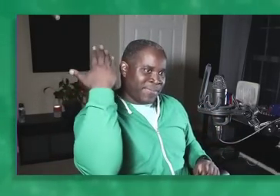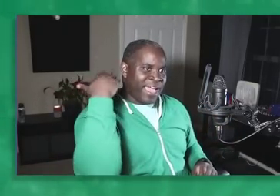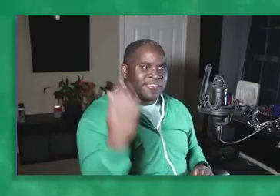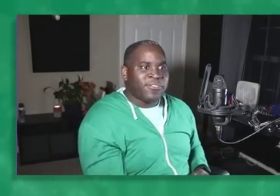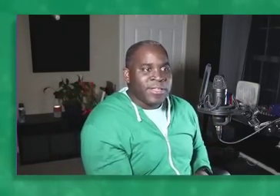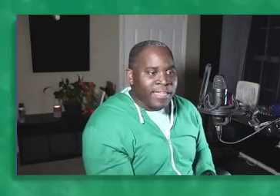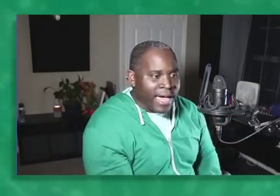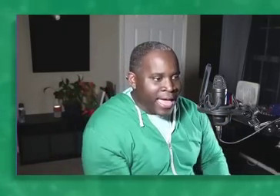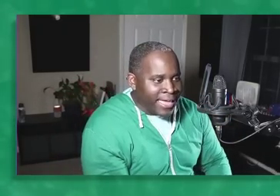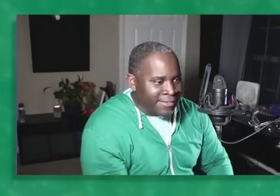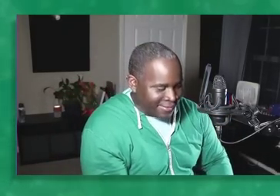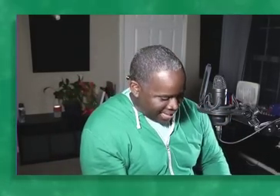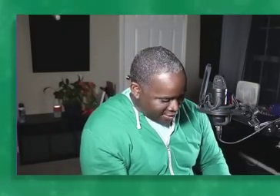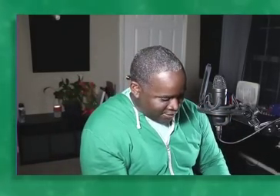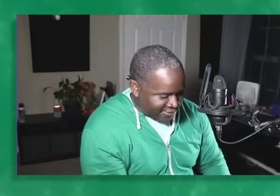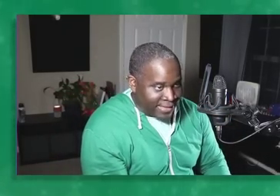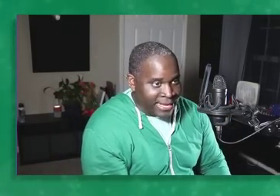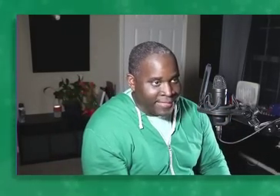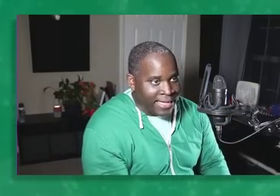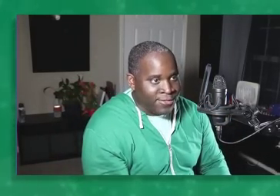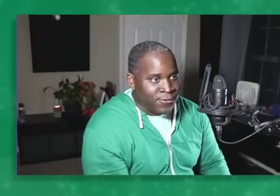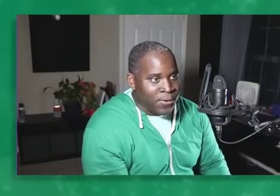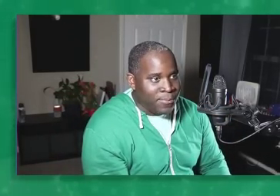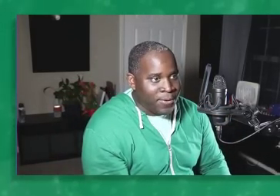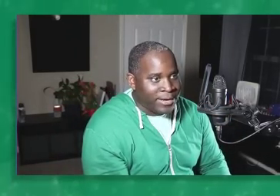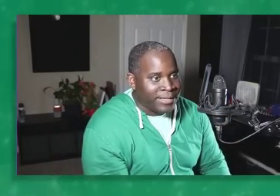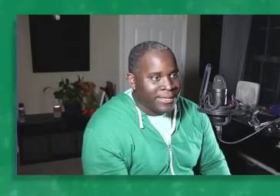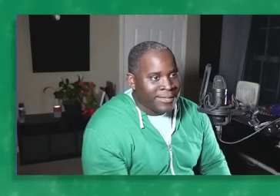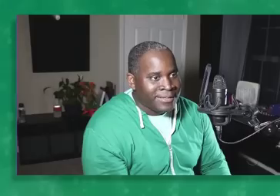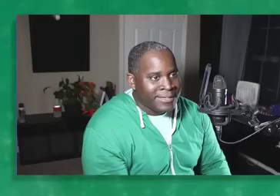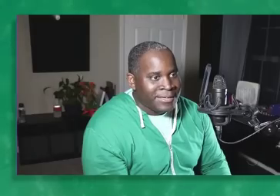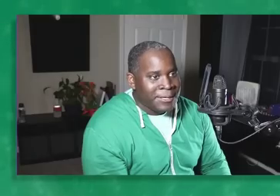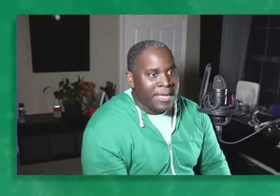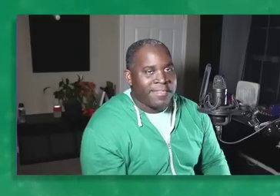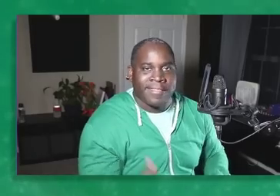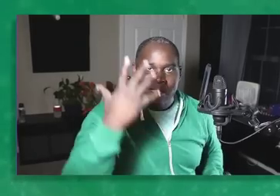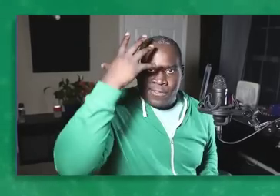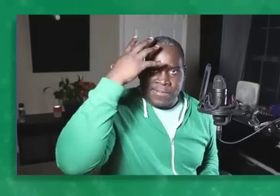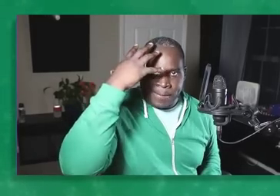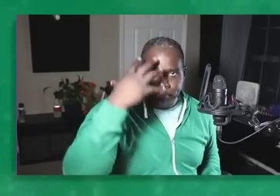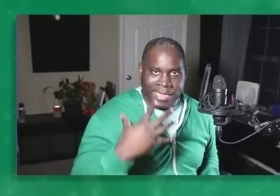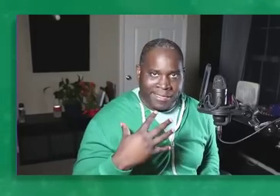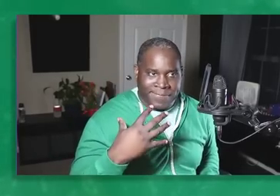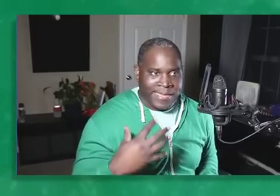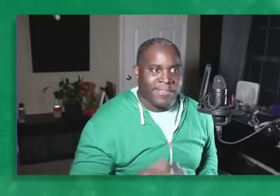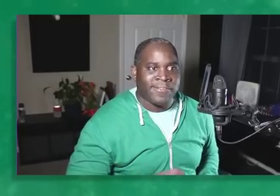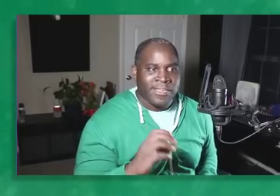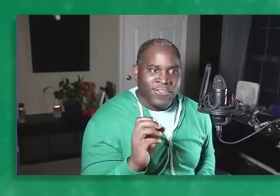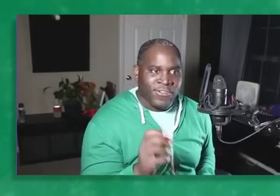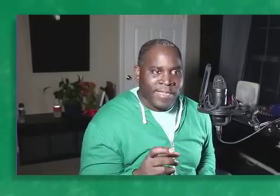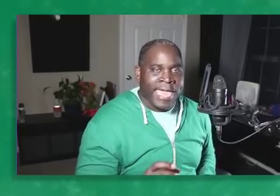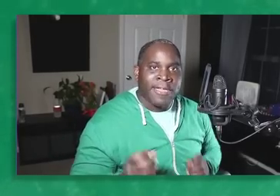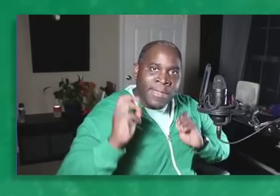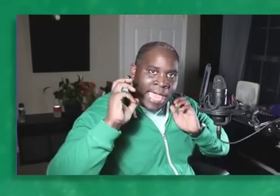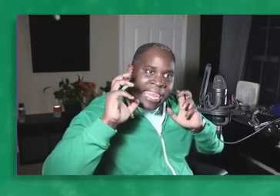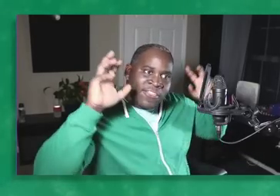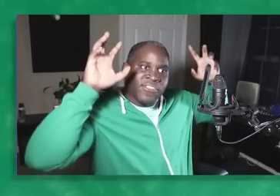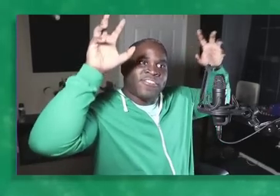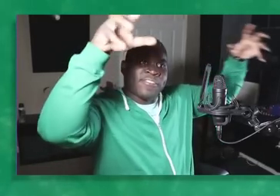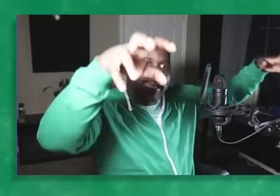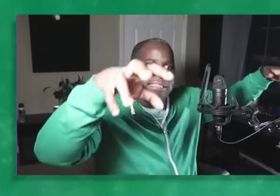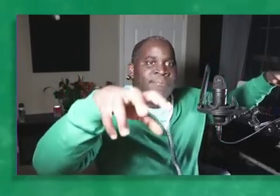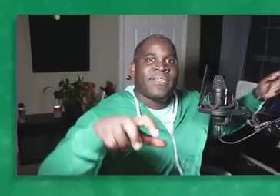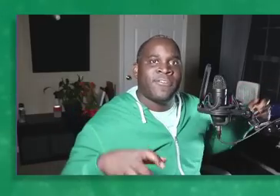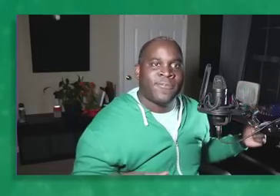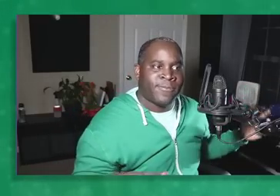I've killed monsters in the past. Look at the eyes as she's signing that. So important. It's not just a blank face. She's angry, and as